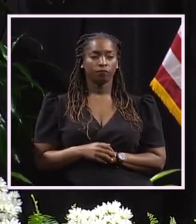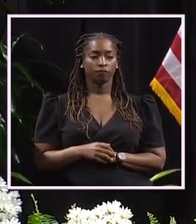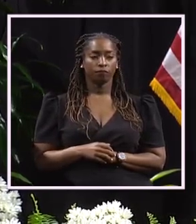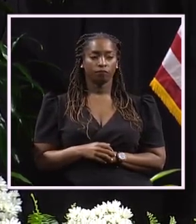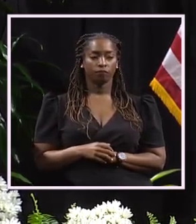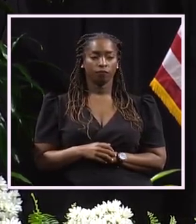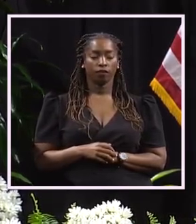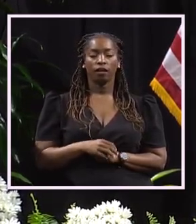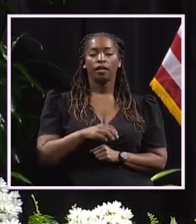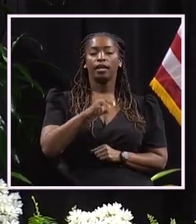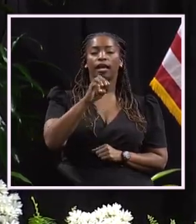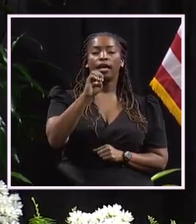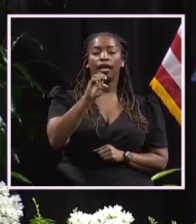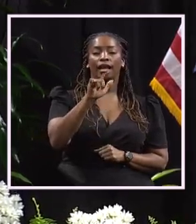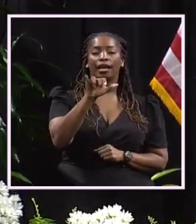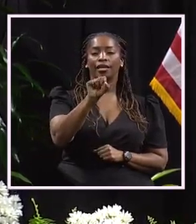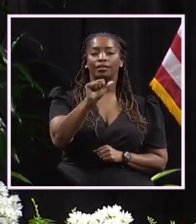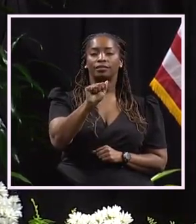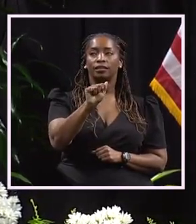Alisa